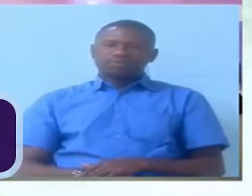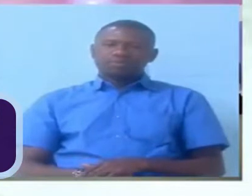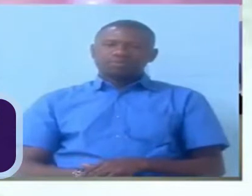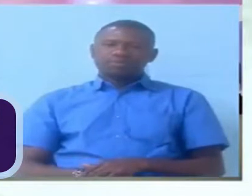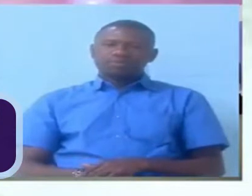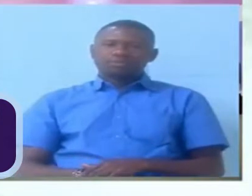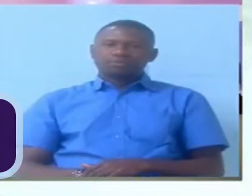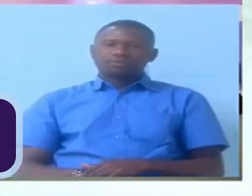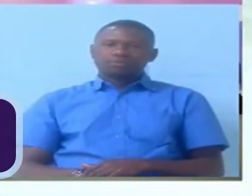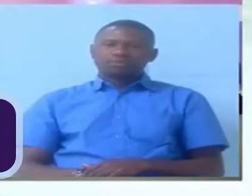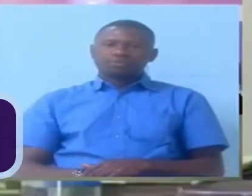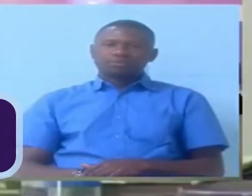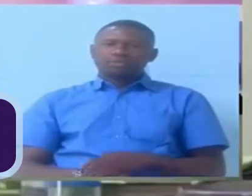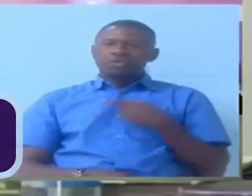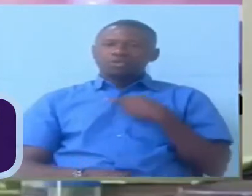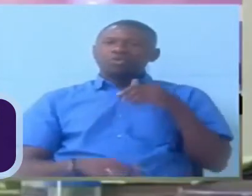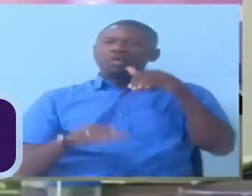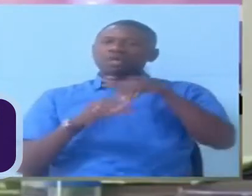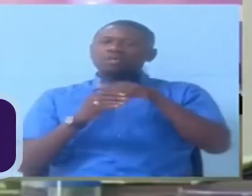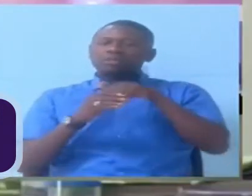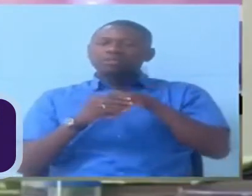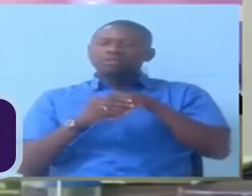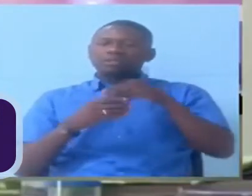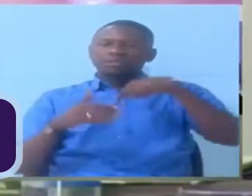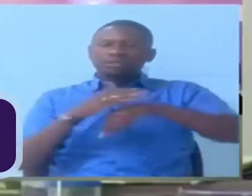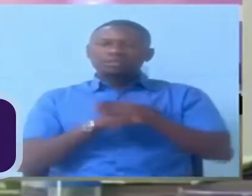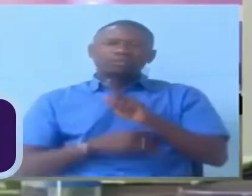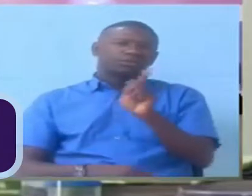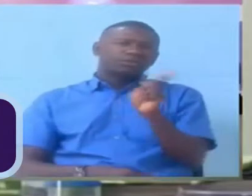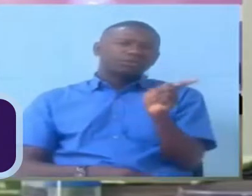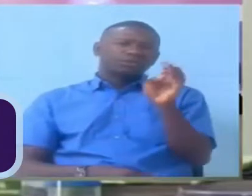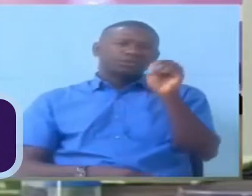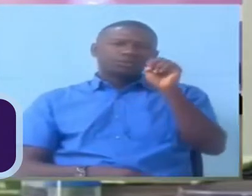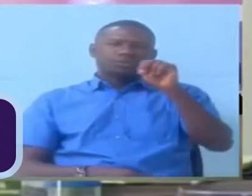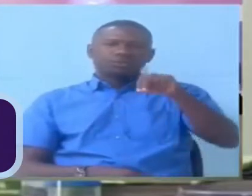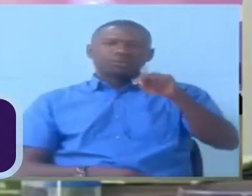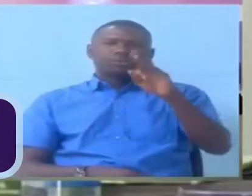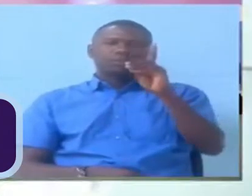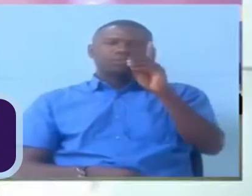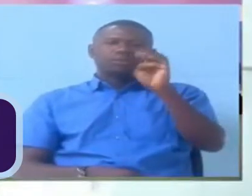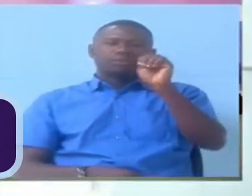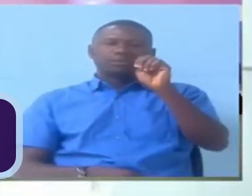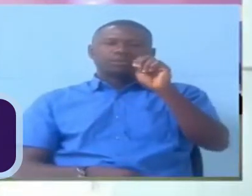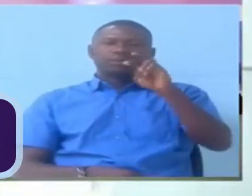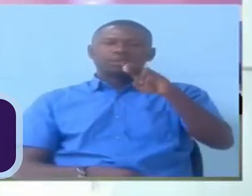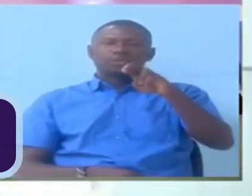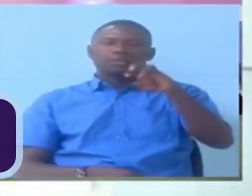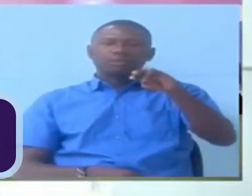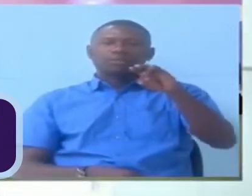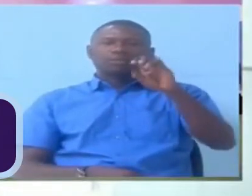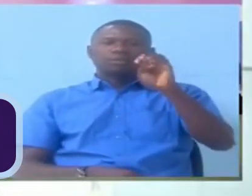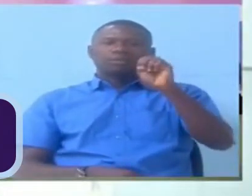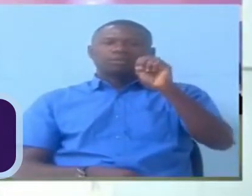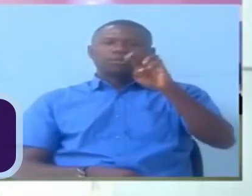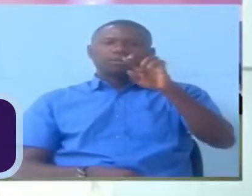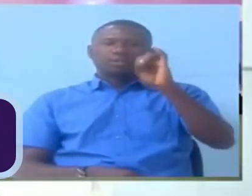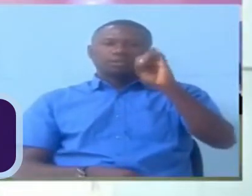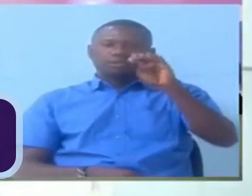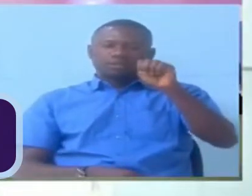Well, I'm Pajuv Tiba. Yes. Ah. Then from there, I enlisted into the then Gambia National Gendarmerie